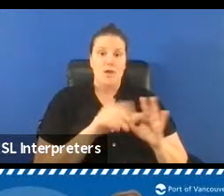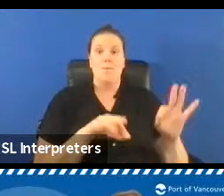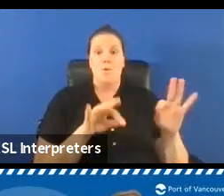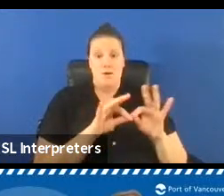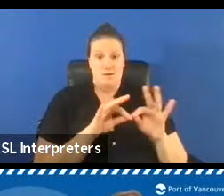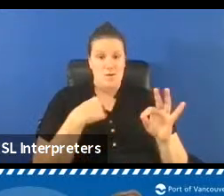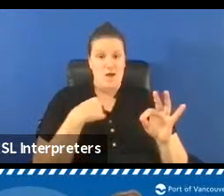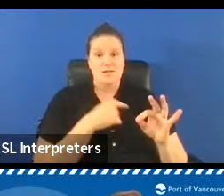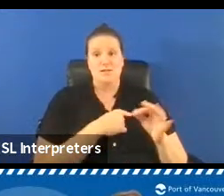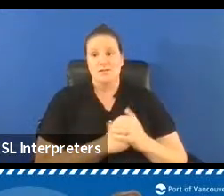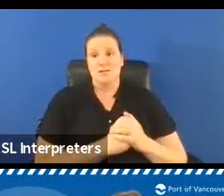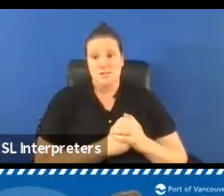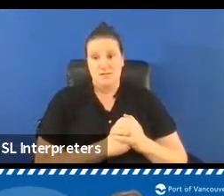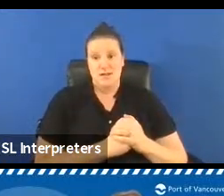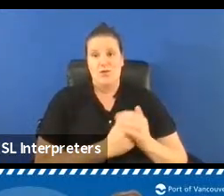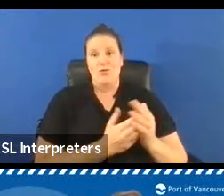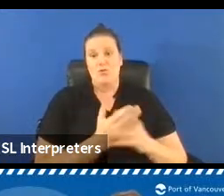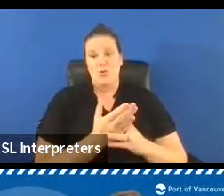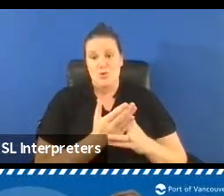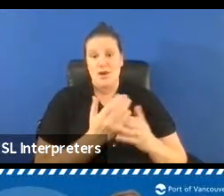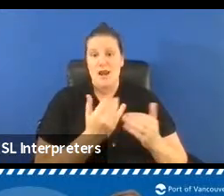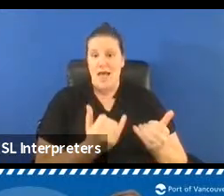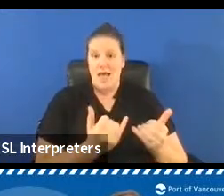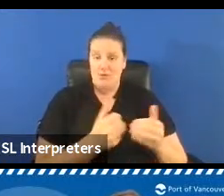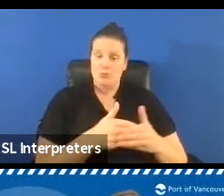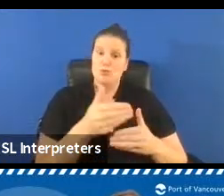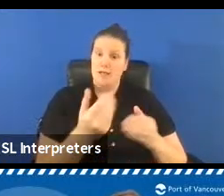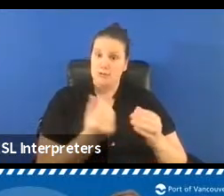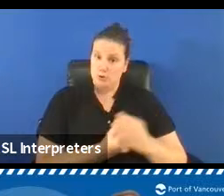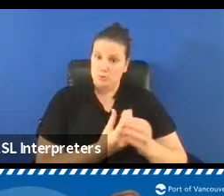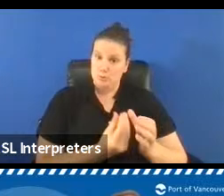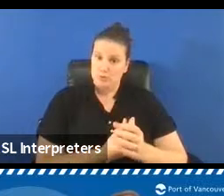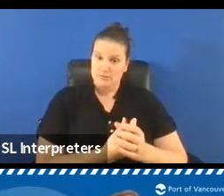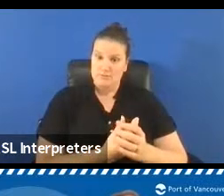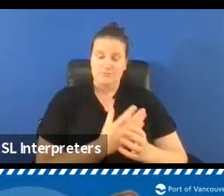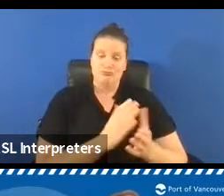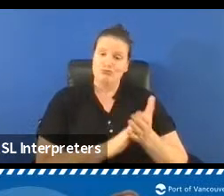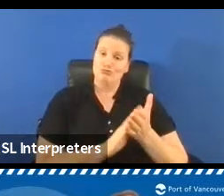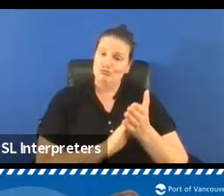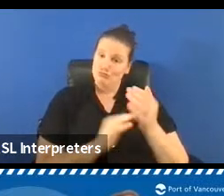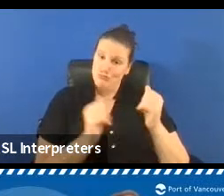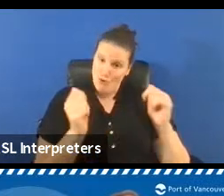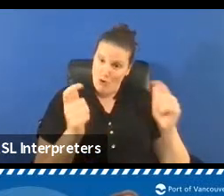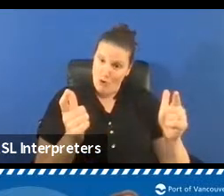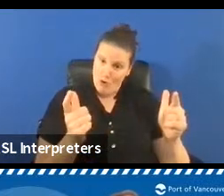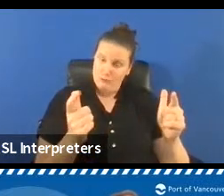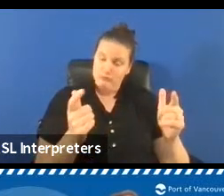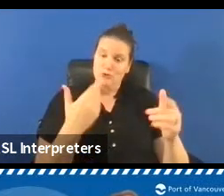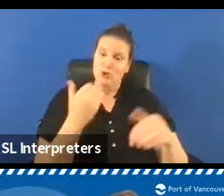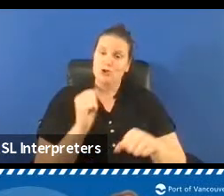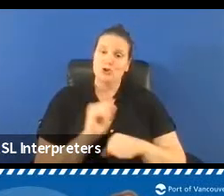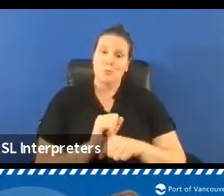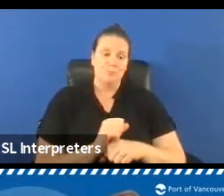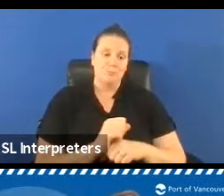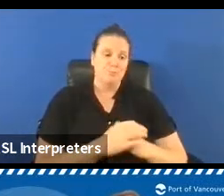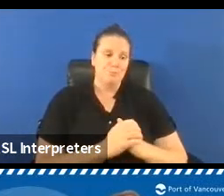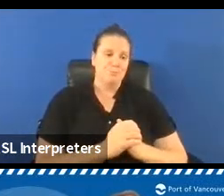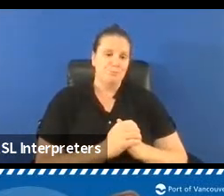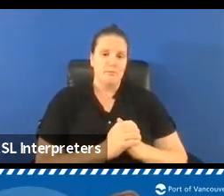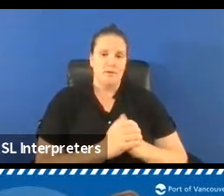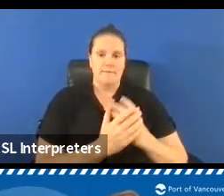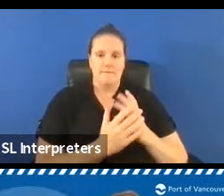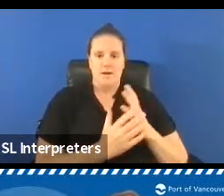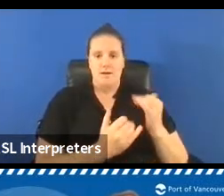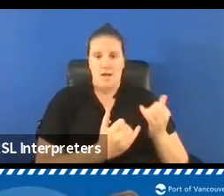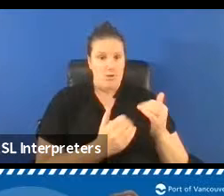way to head us through now and next spring. So kudos to all of you. for that. So we are